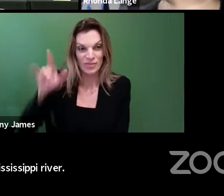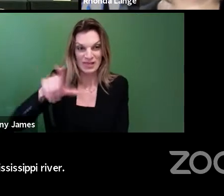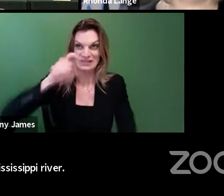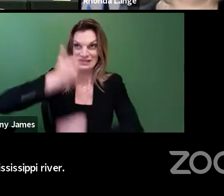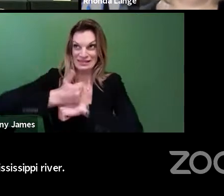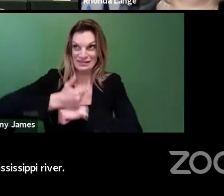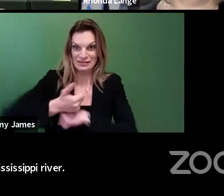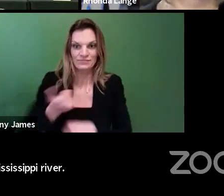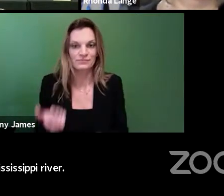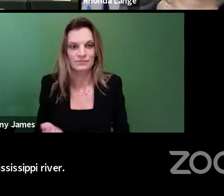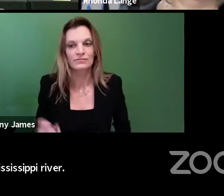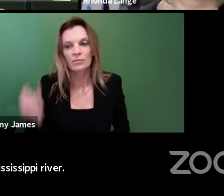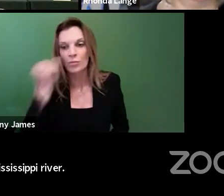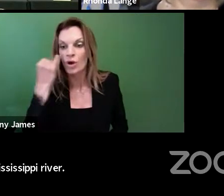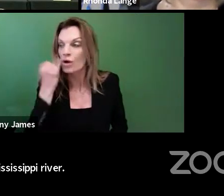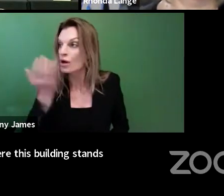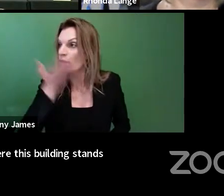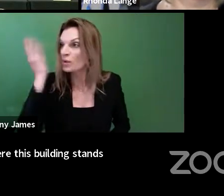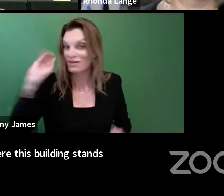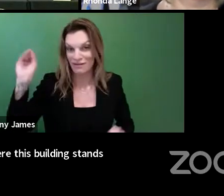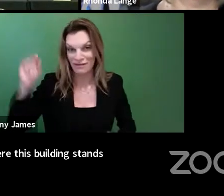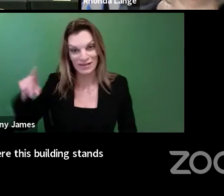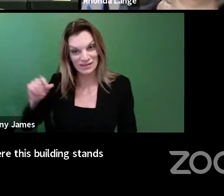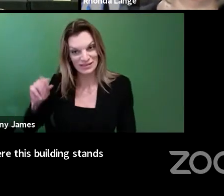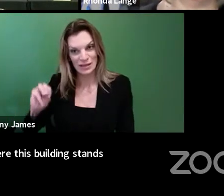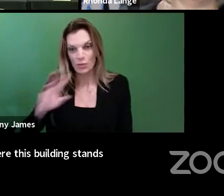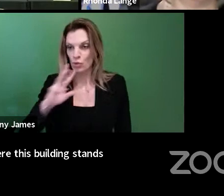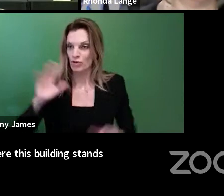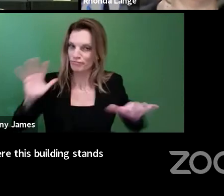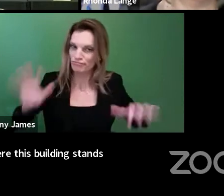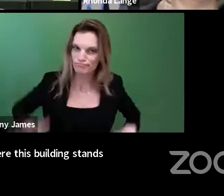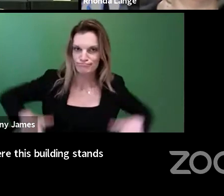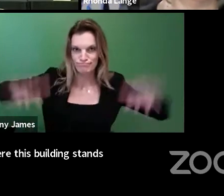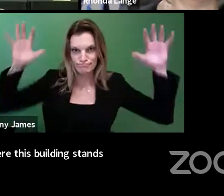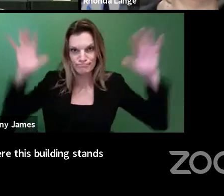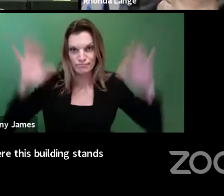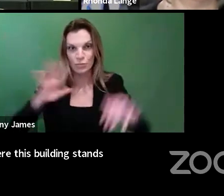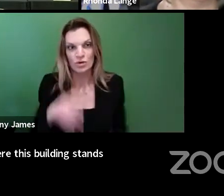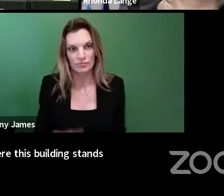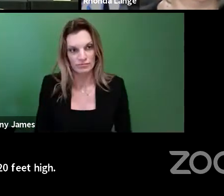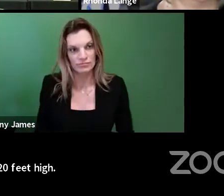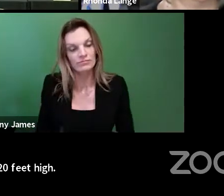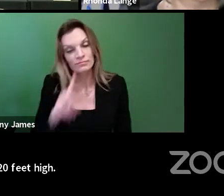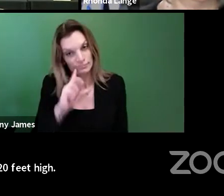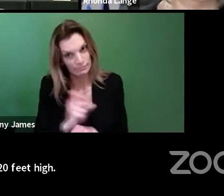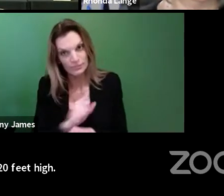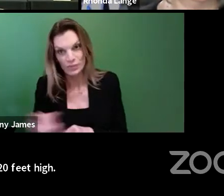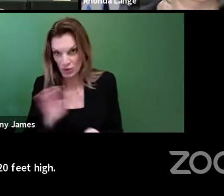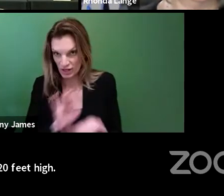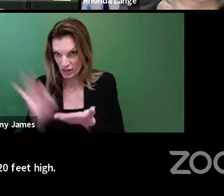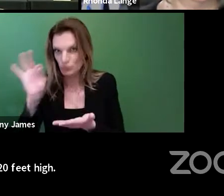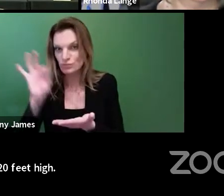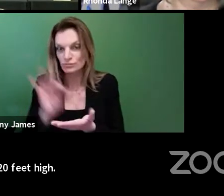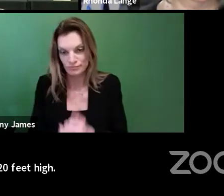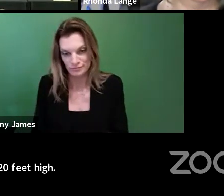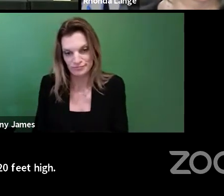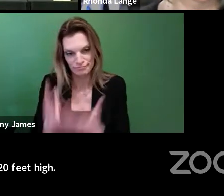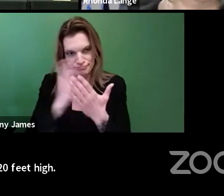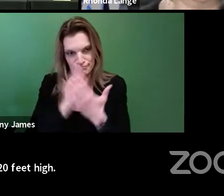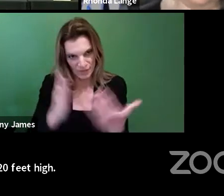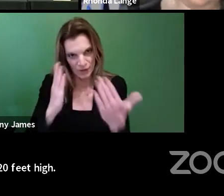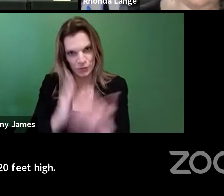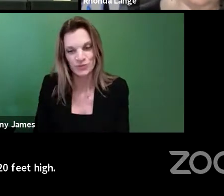over 20 feet high. So yes, all of Michigan counts. Thank